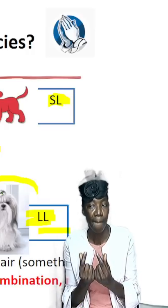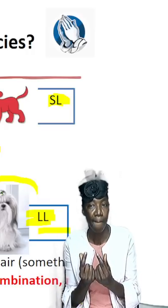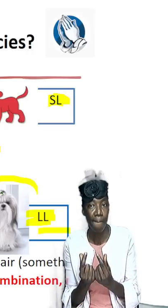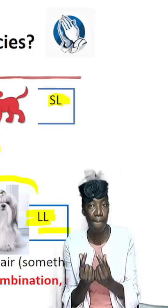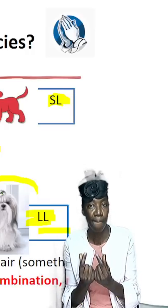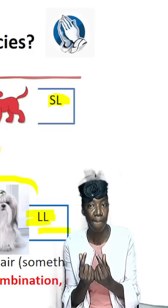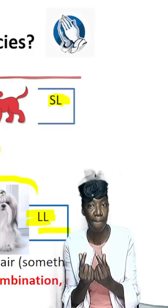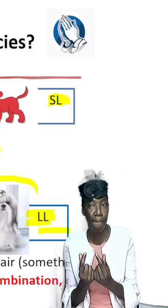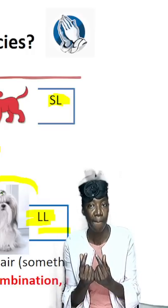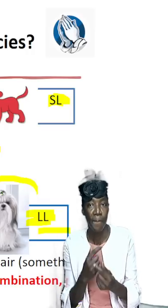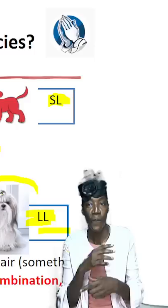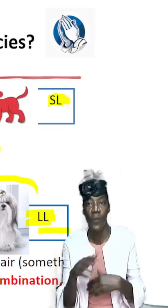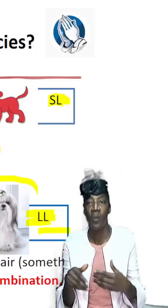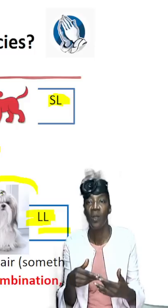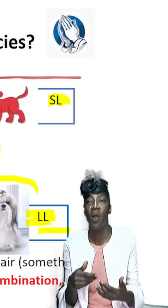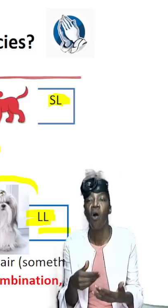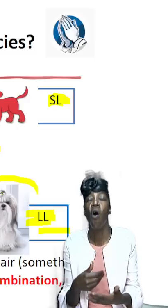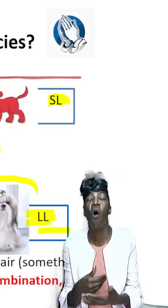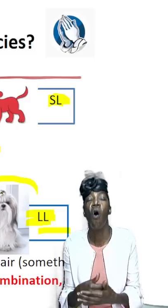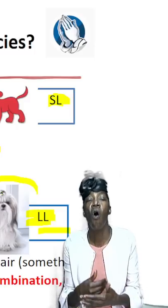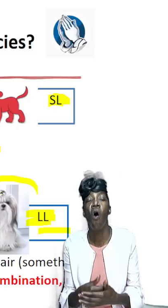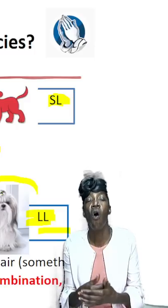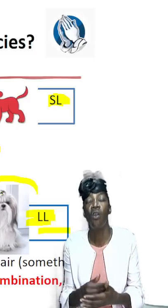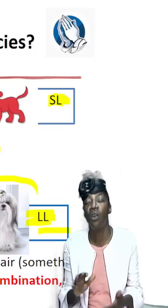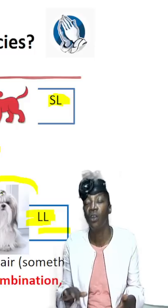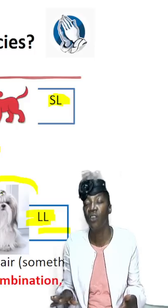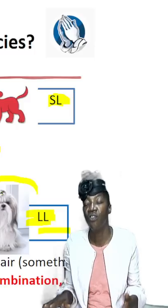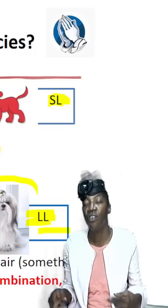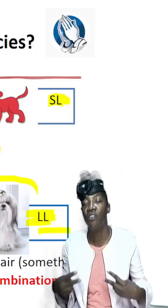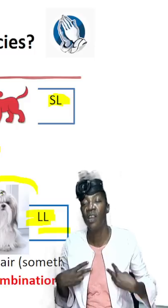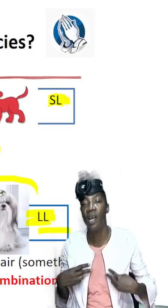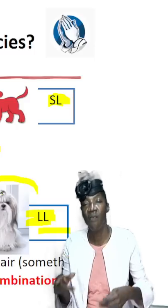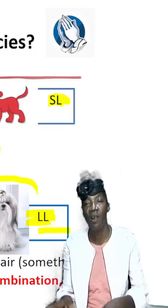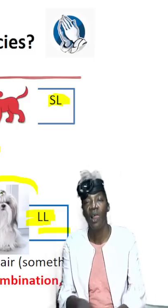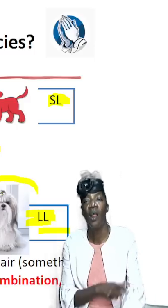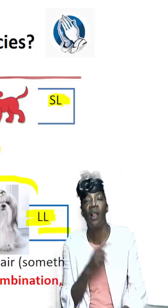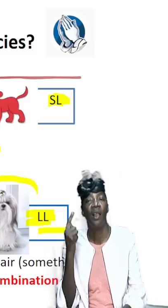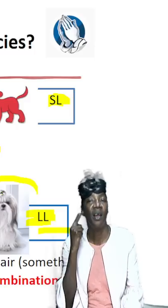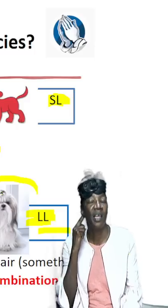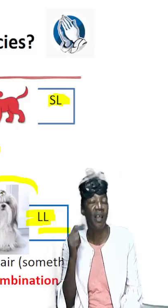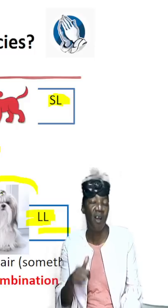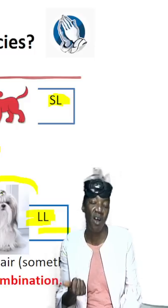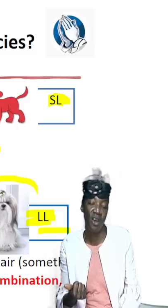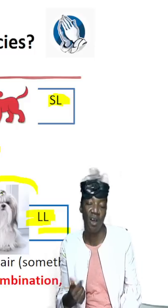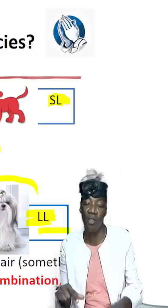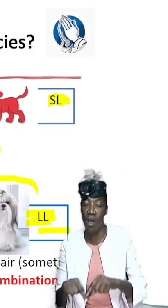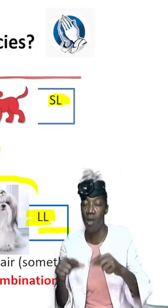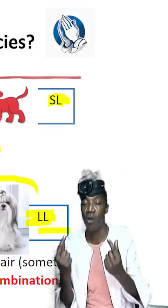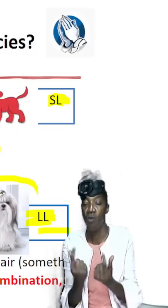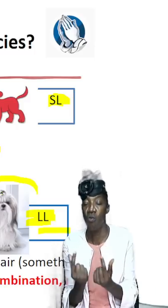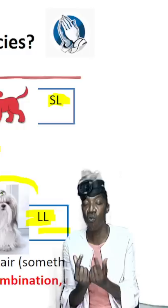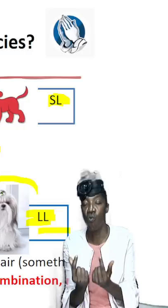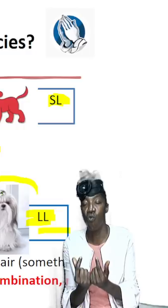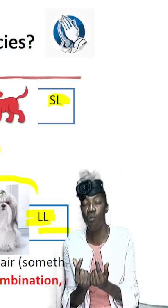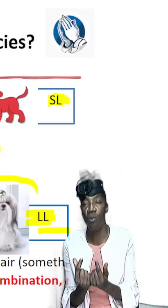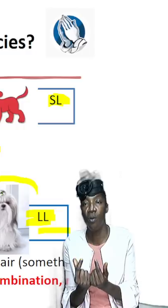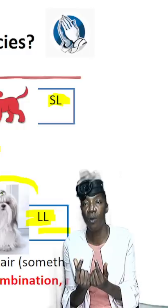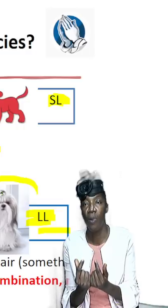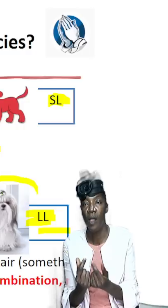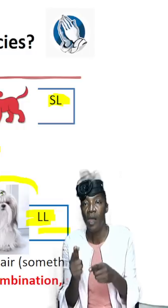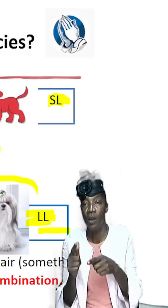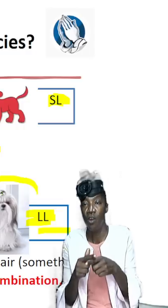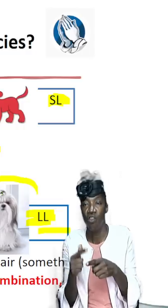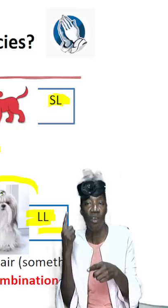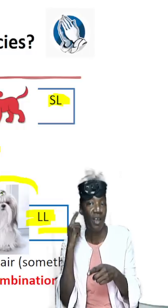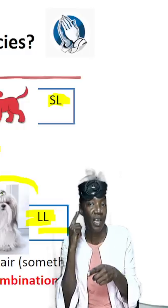themselves, all the offspring have long hair. Here is another set. If they mate among themselves, which is the short hair